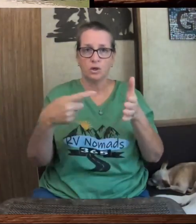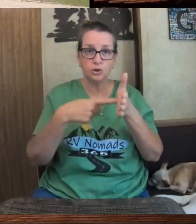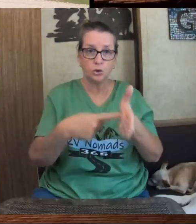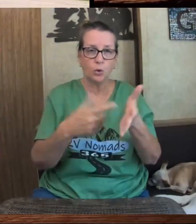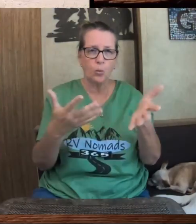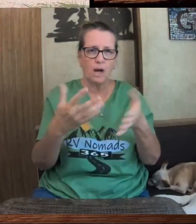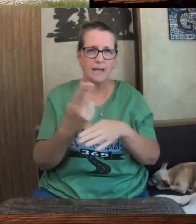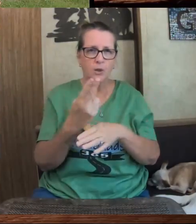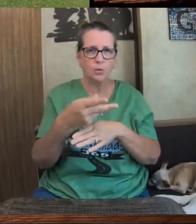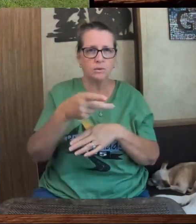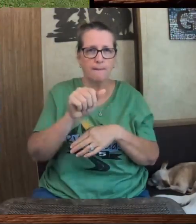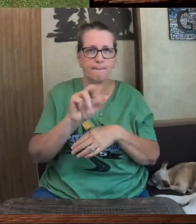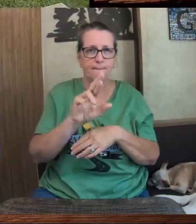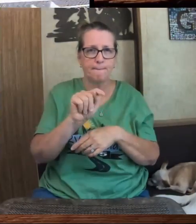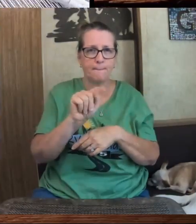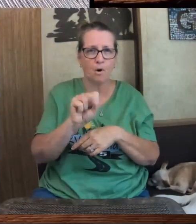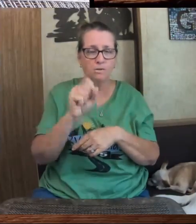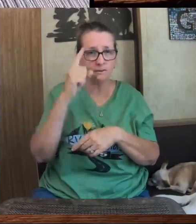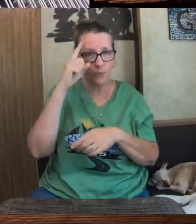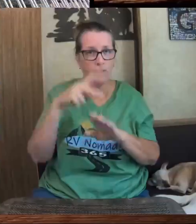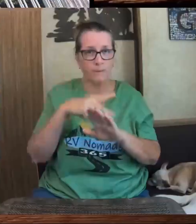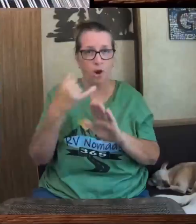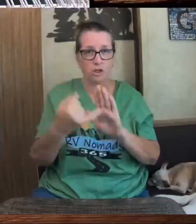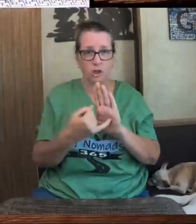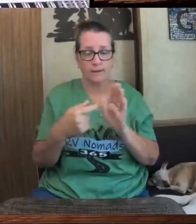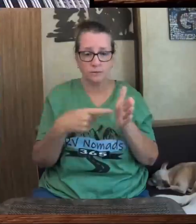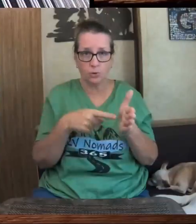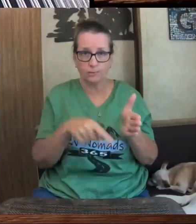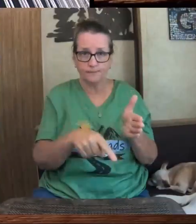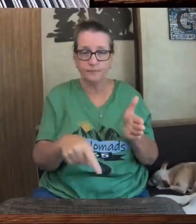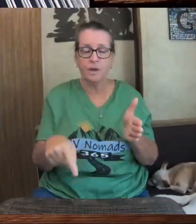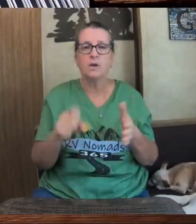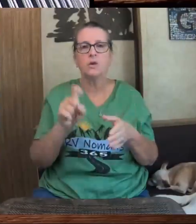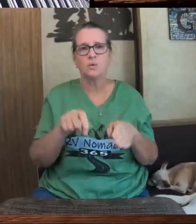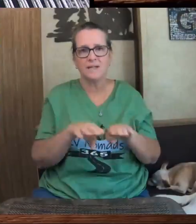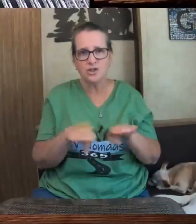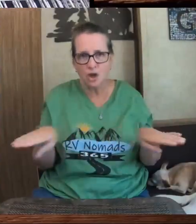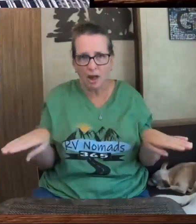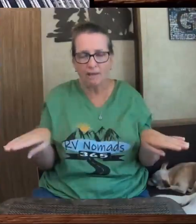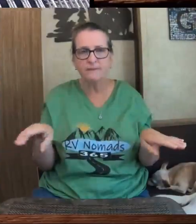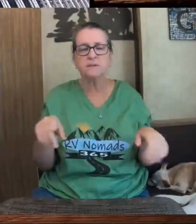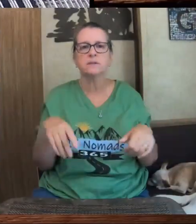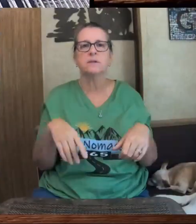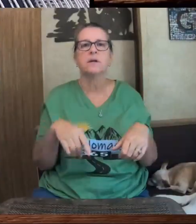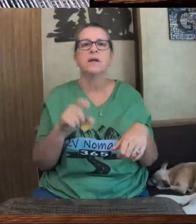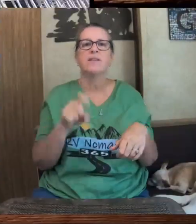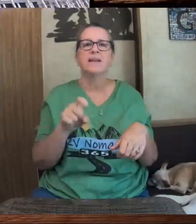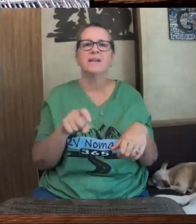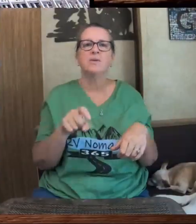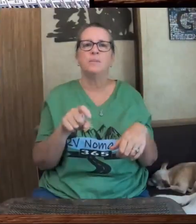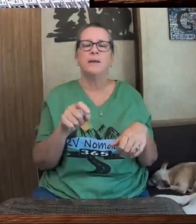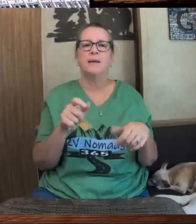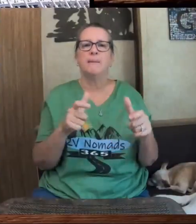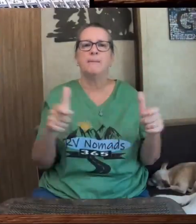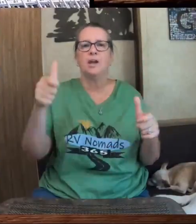pan down, show the parts. I'm going to just show you. Obviously, you need your shelves. Your shelves need to be